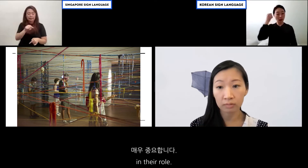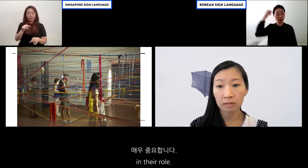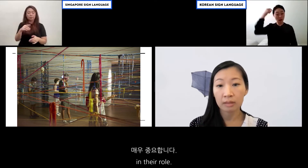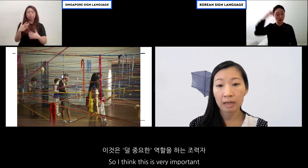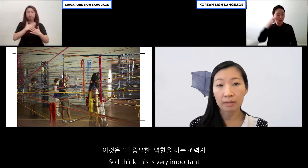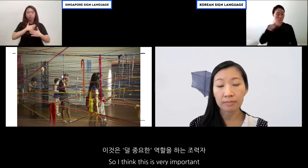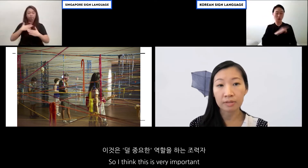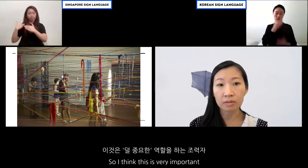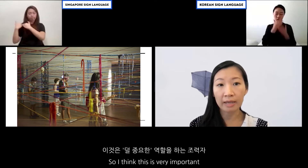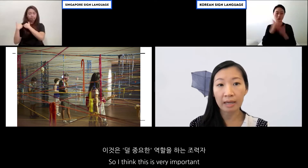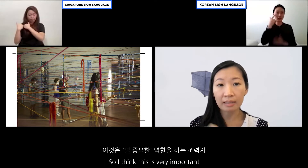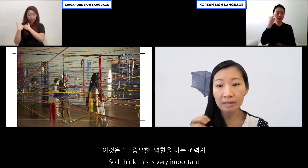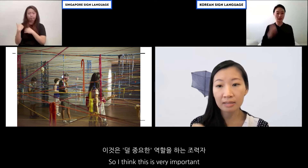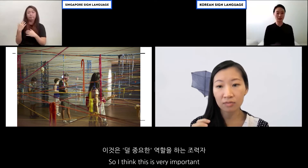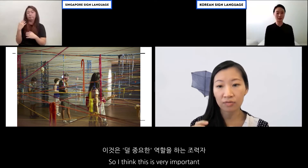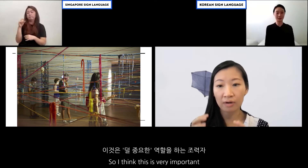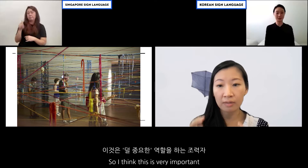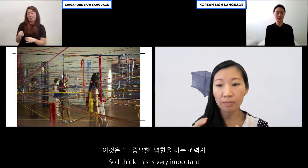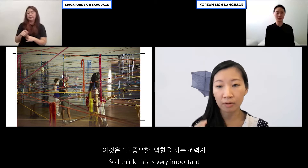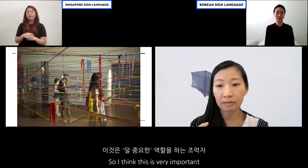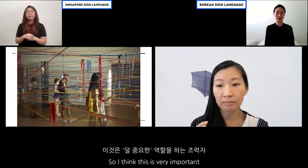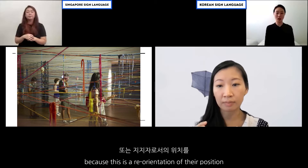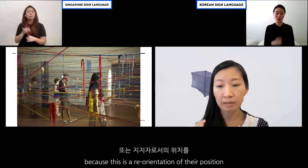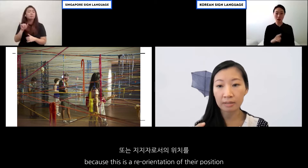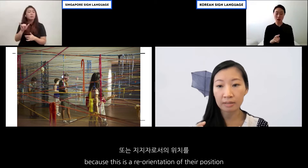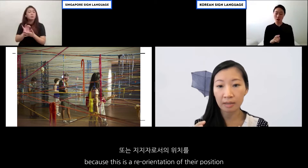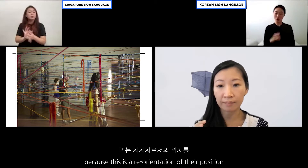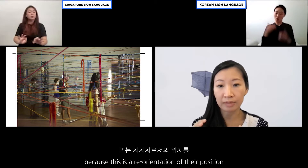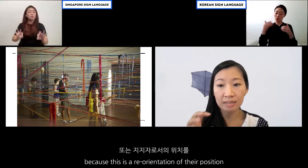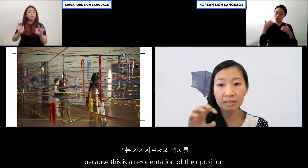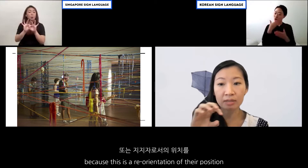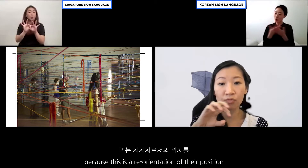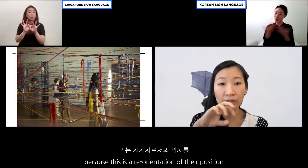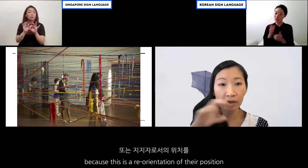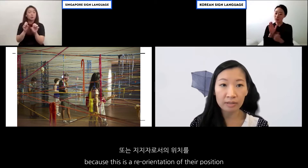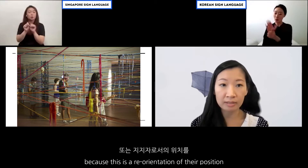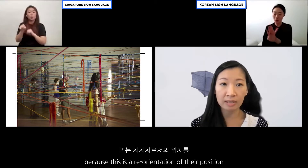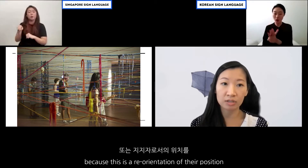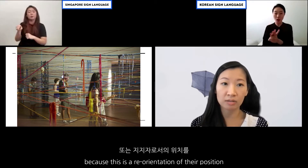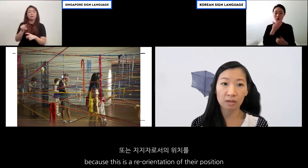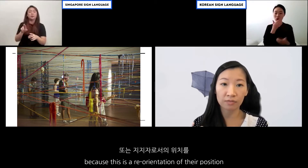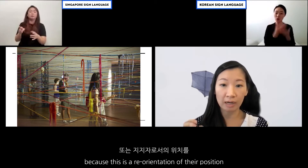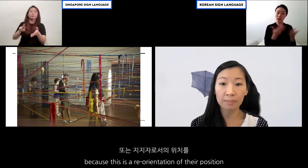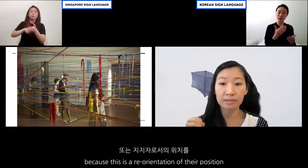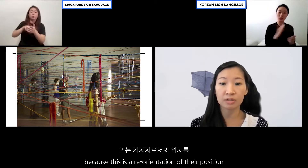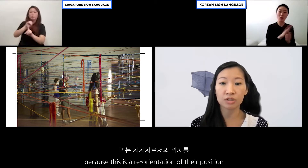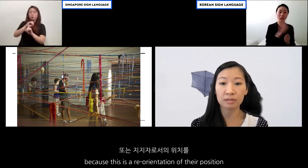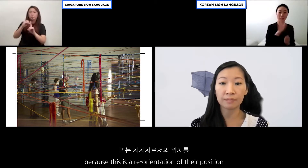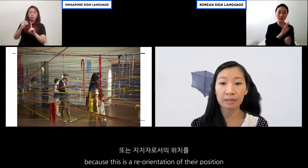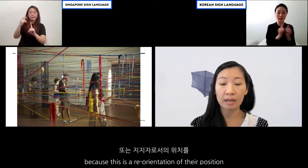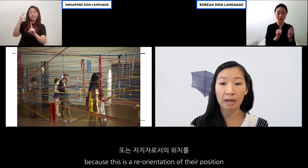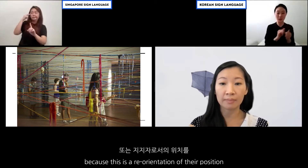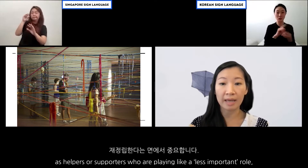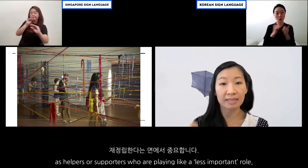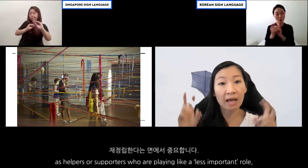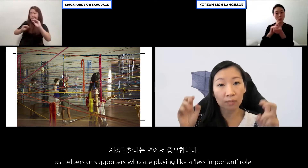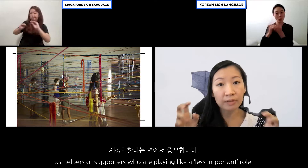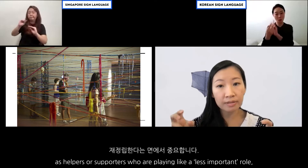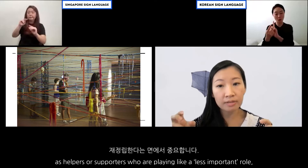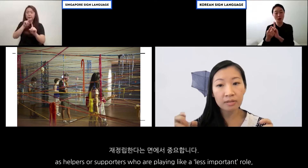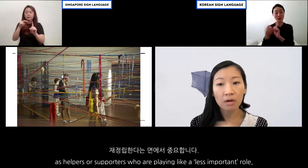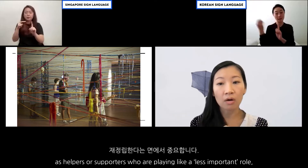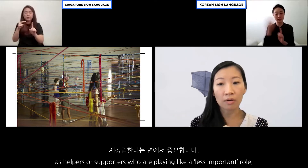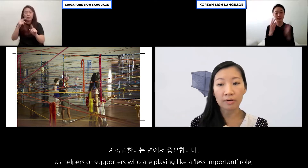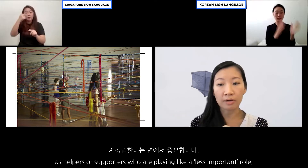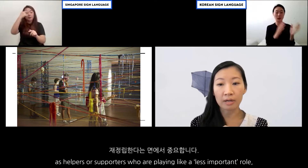role. So I think this is very important because this is a reorientation of their position as